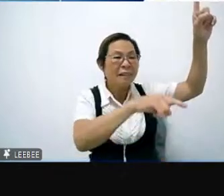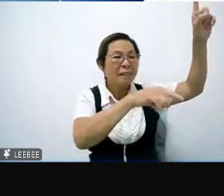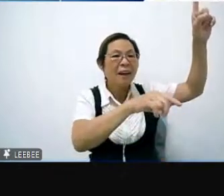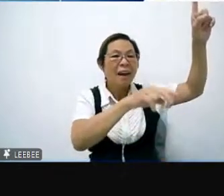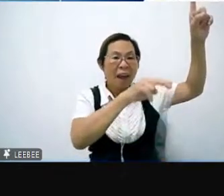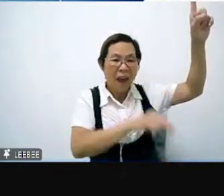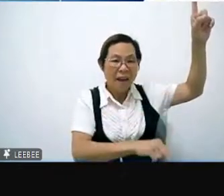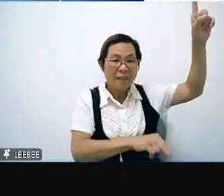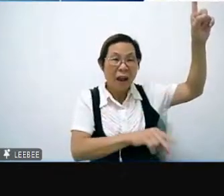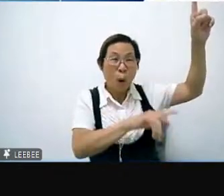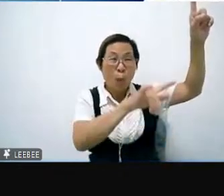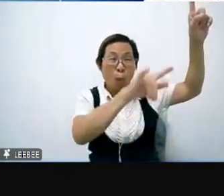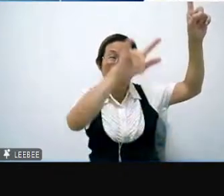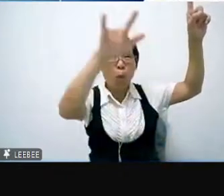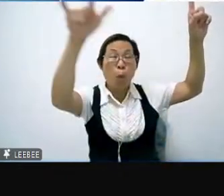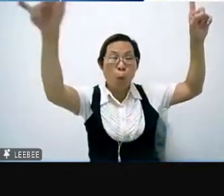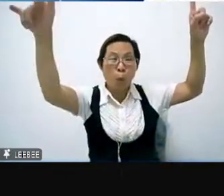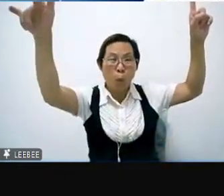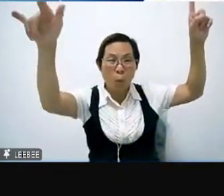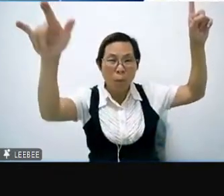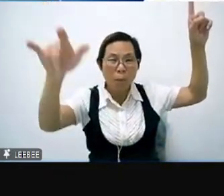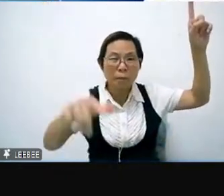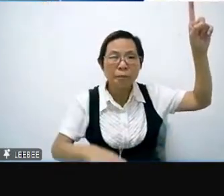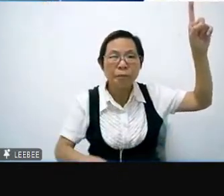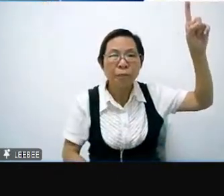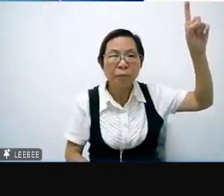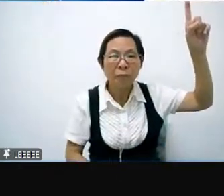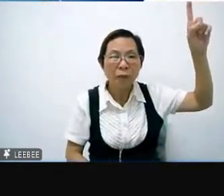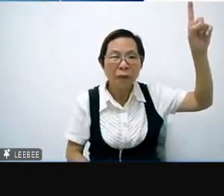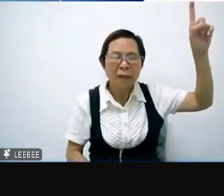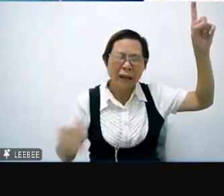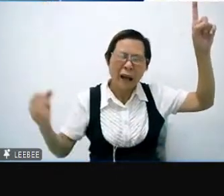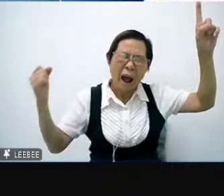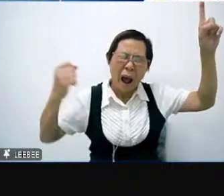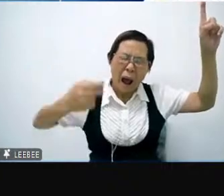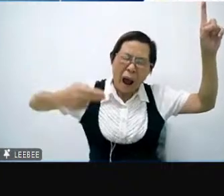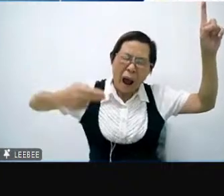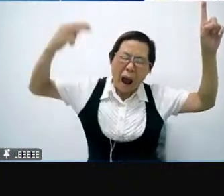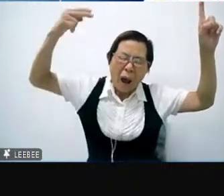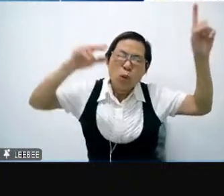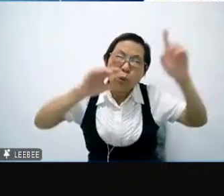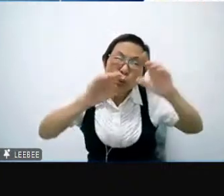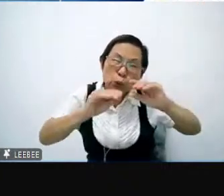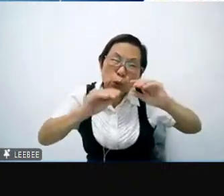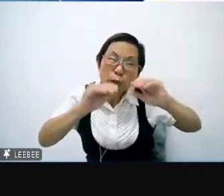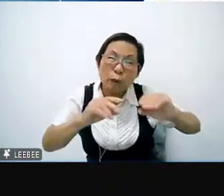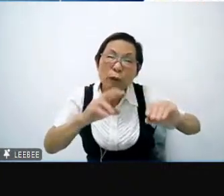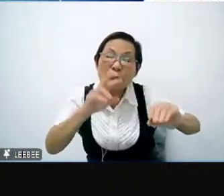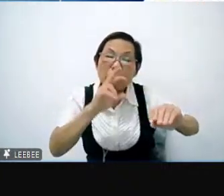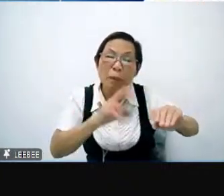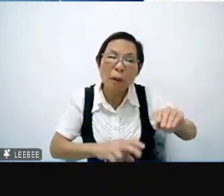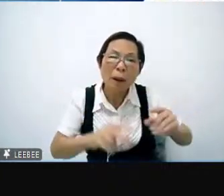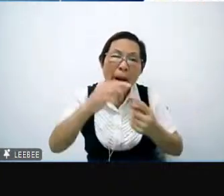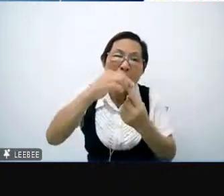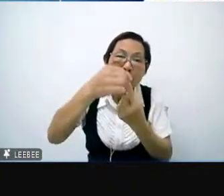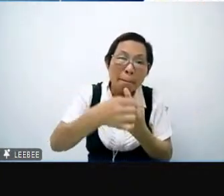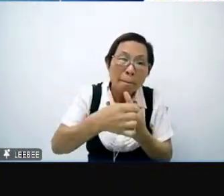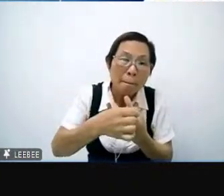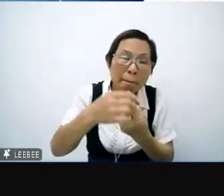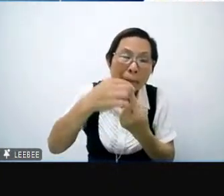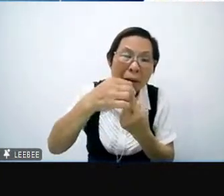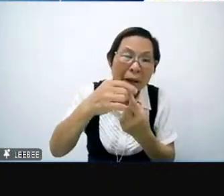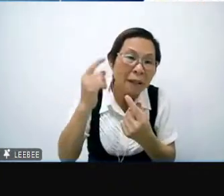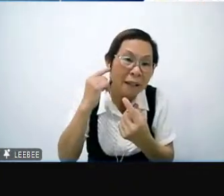Okay, and the birds chirping lies here at the high frequency soft sound, and you see the speech banana, the shaded area is like a banana,